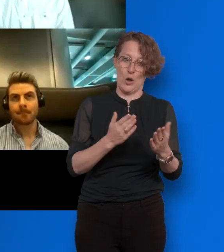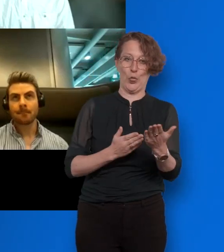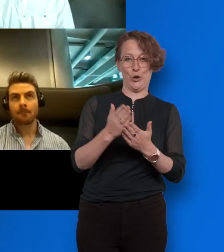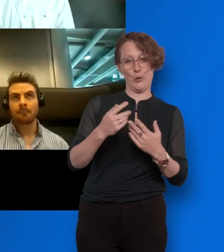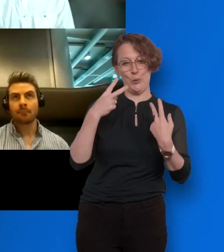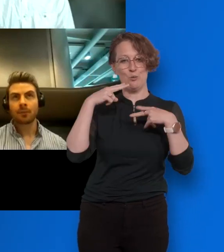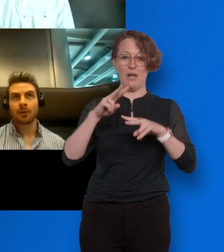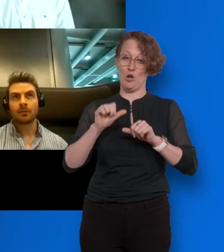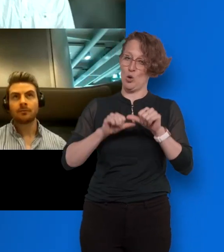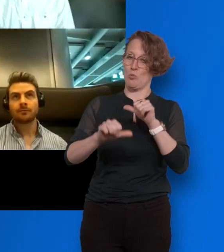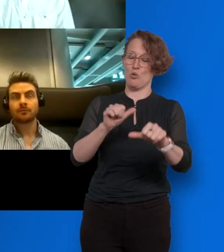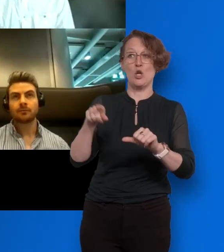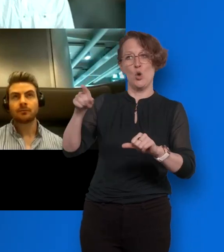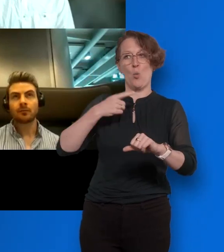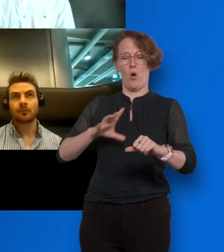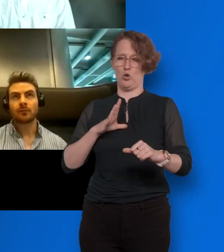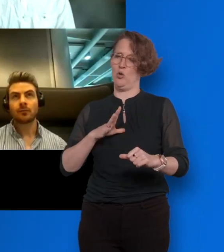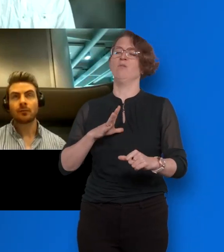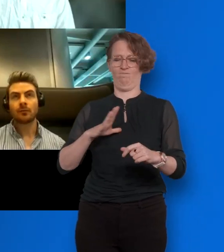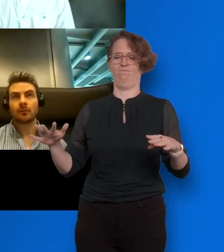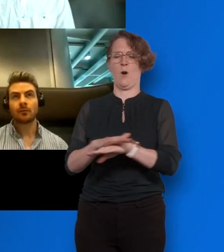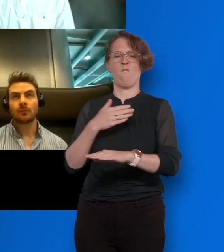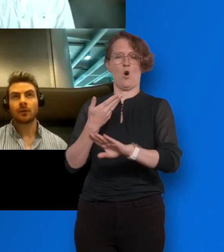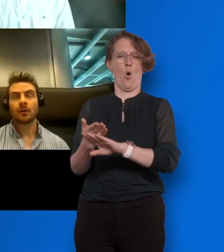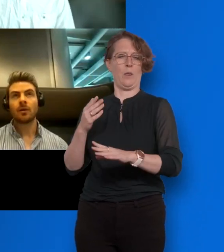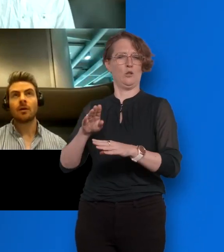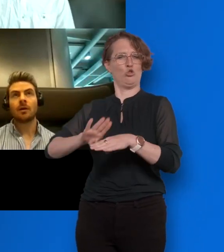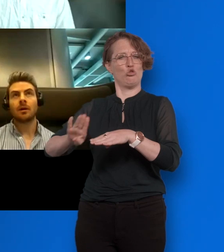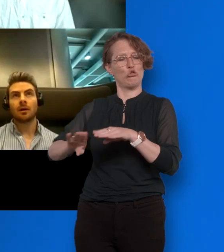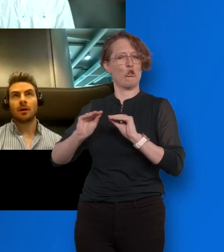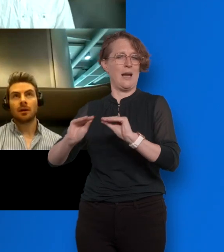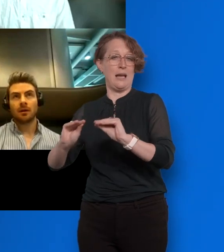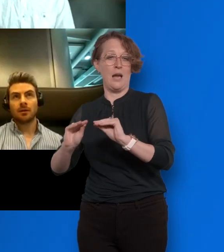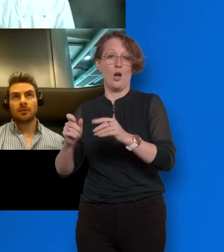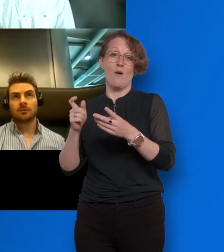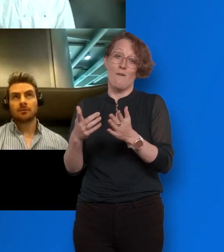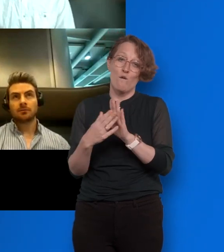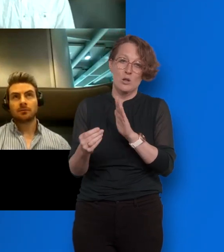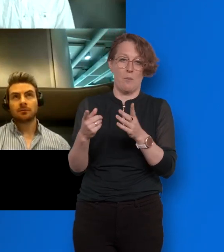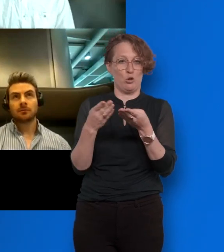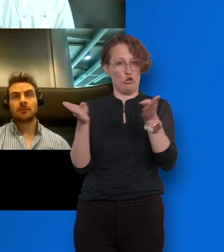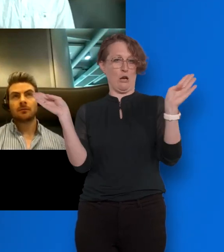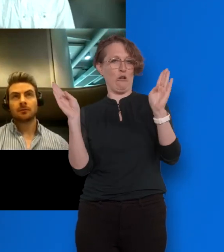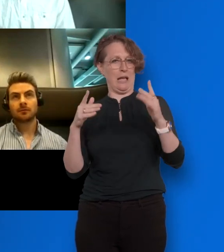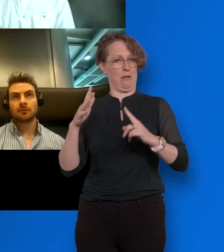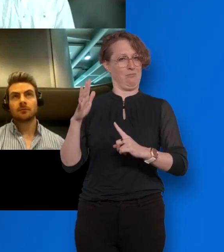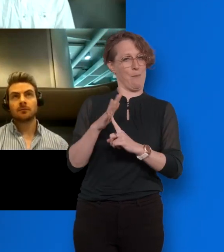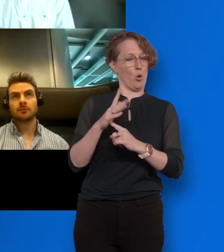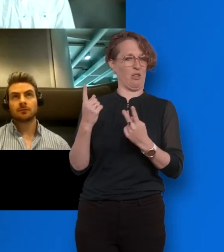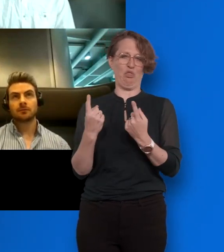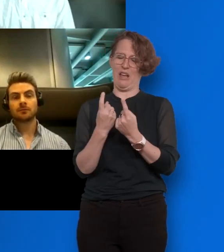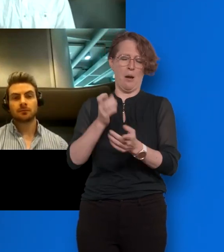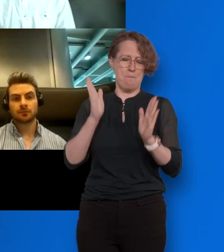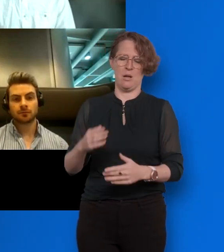processes that you particularly wanted to address with the training? For example, generally an important thing to do, or